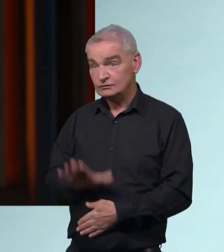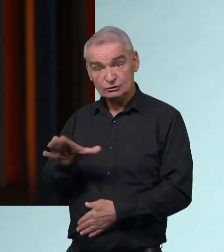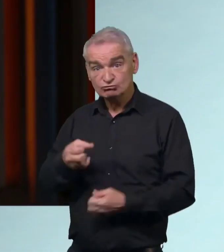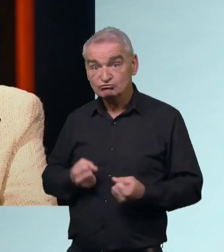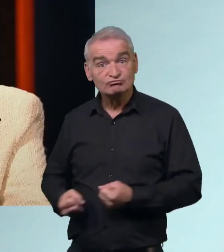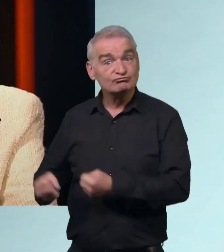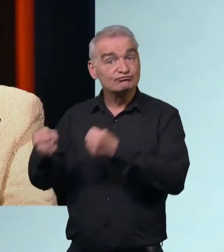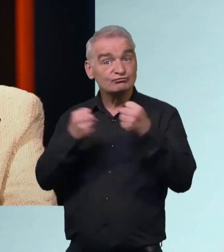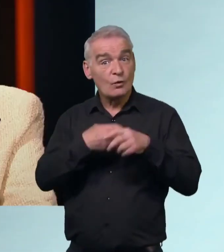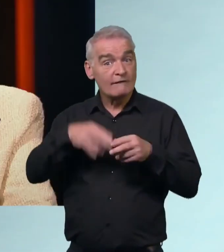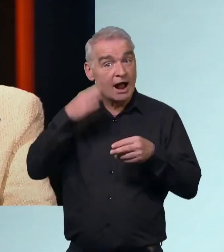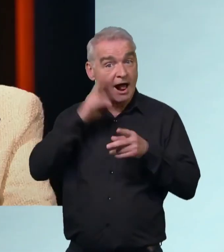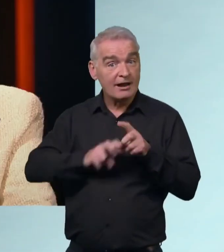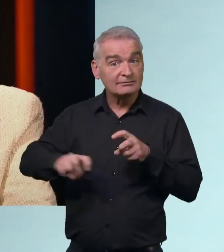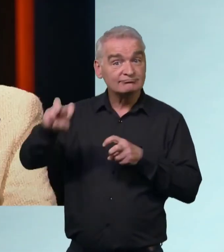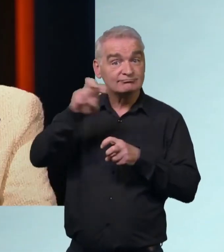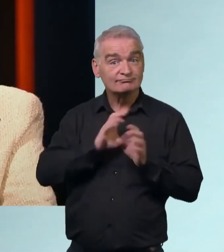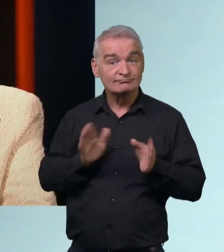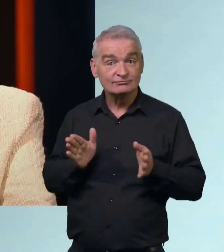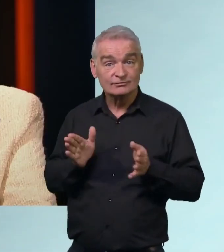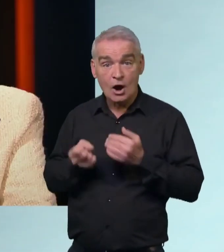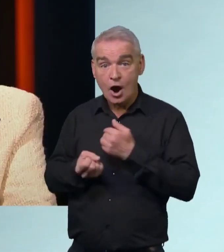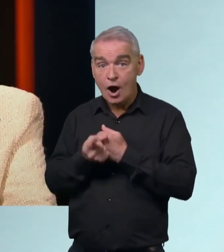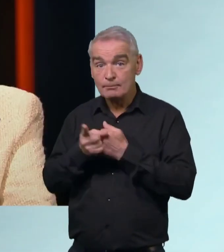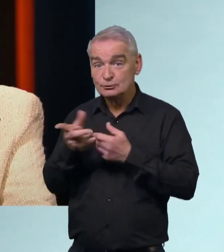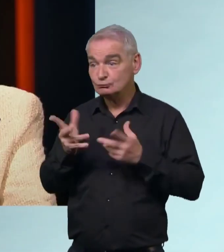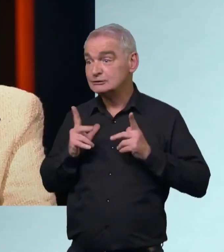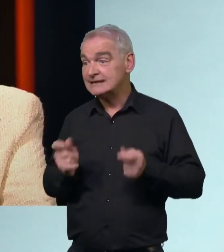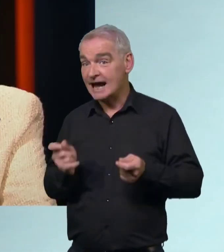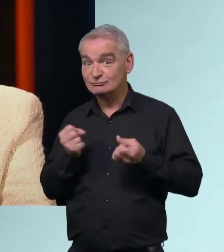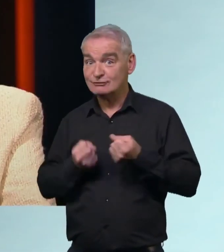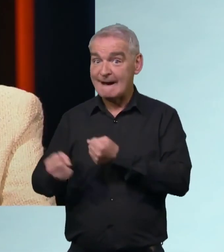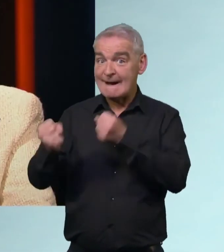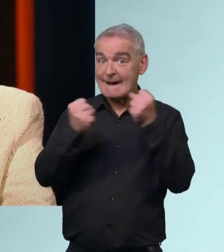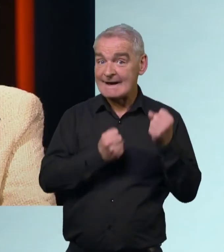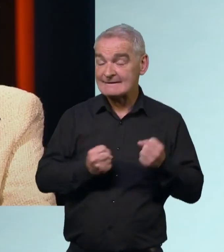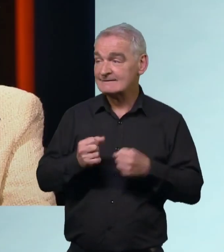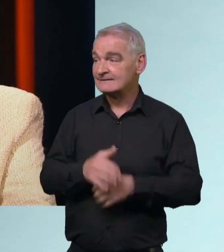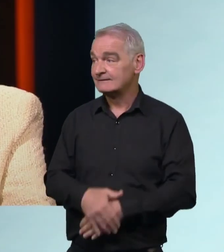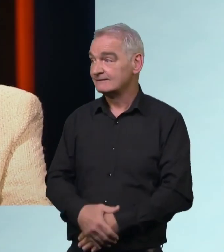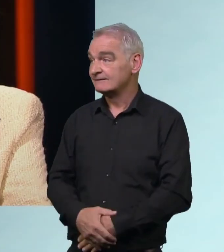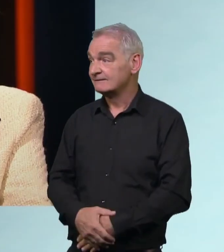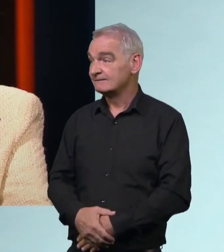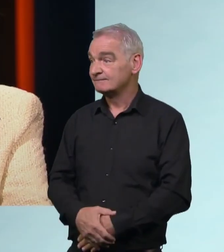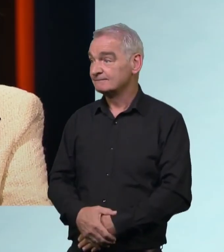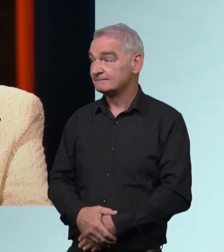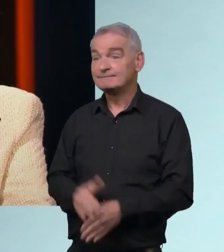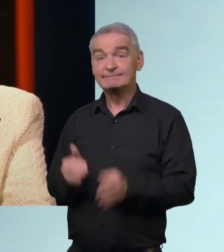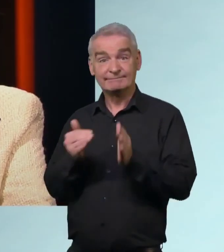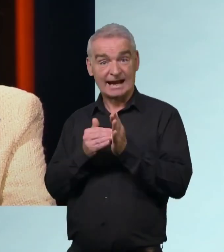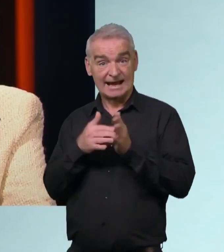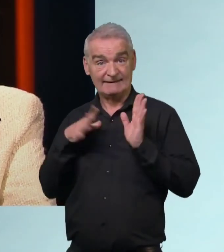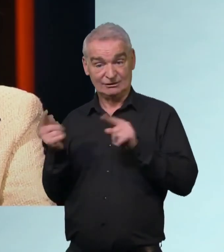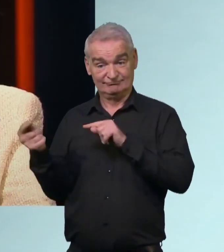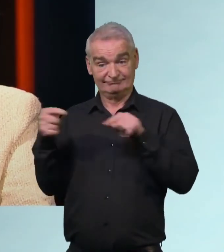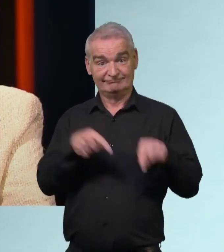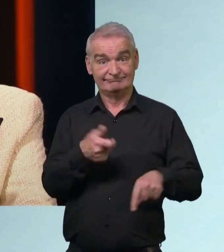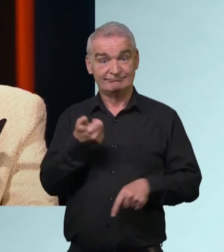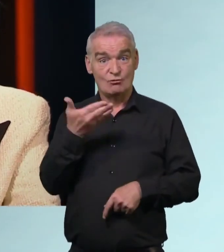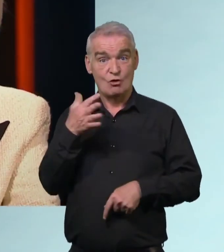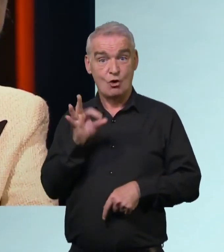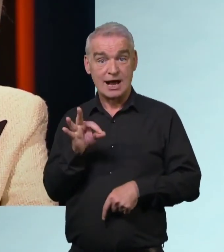Ireland? Have you had the opportunity to drive around Ireland since you retired? Yeah, I was over in, is it August?